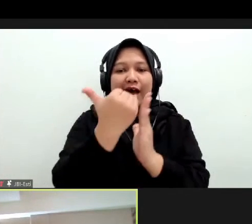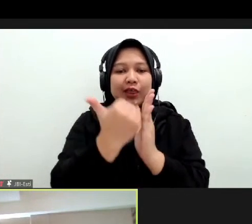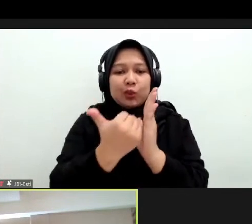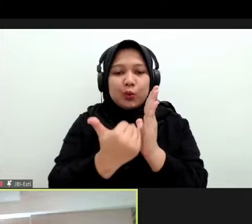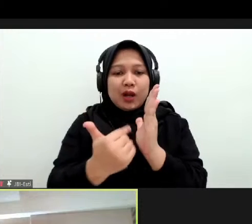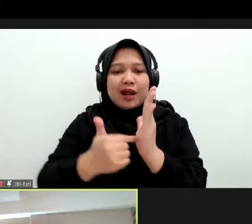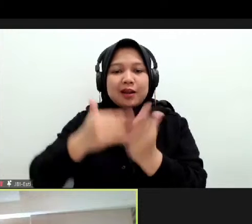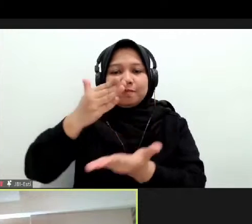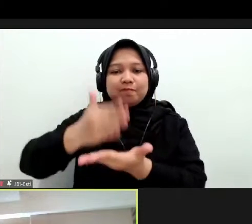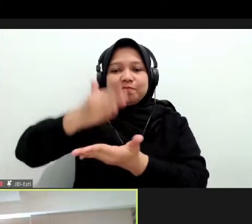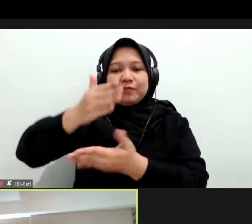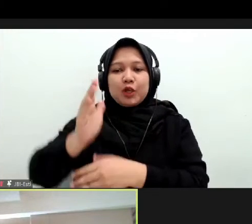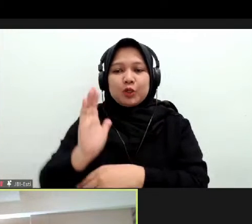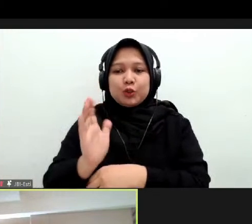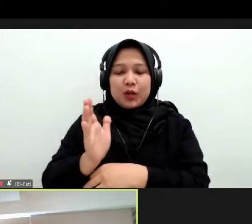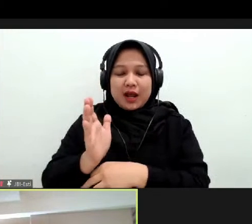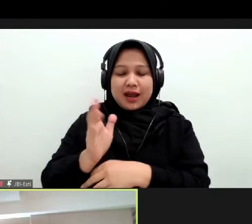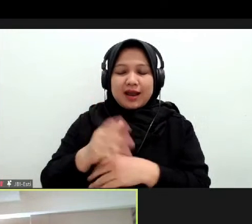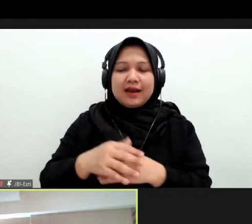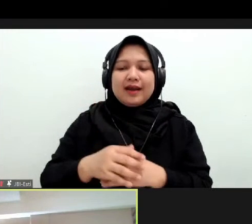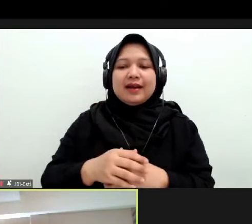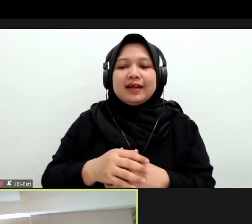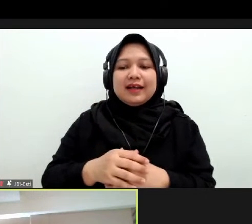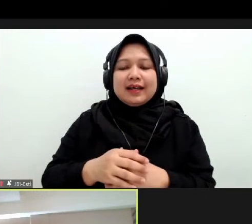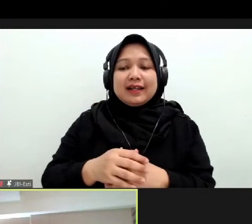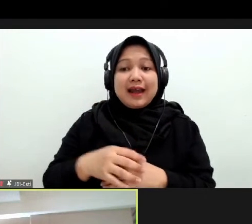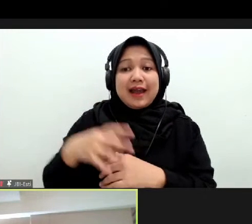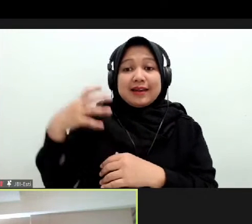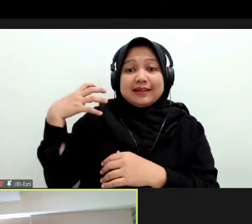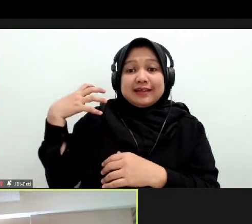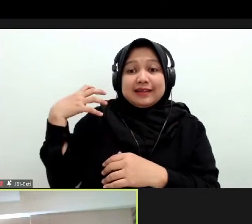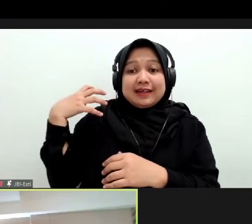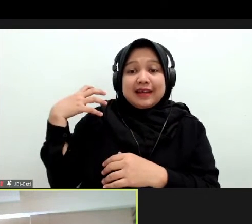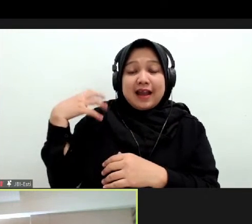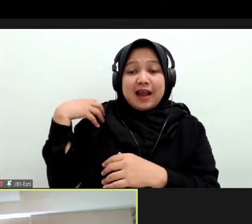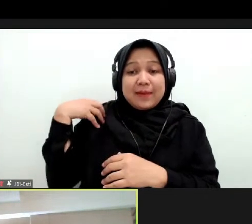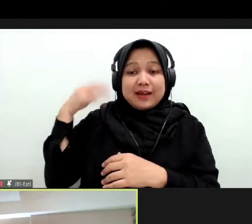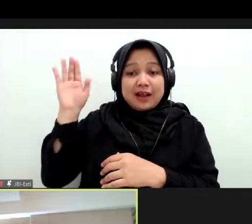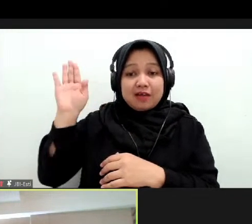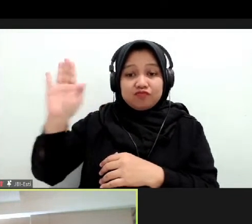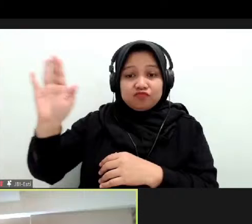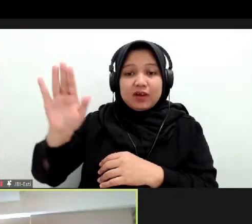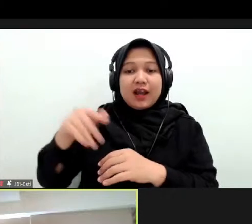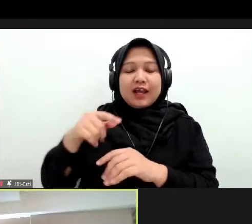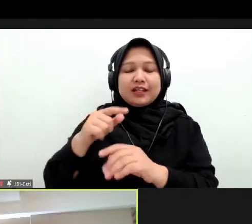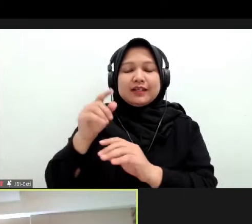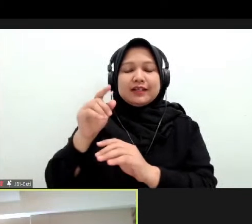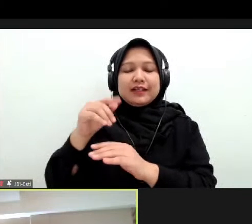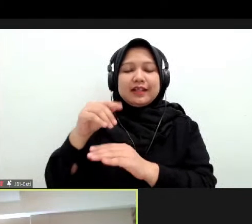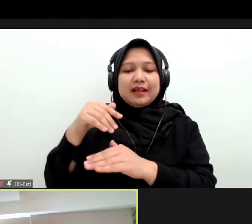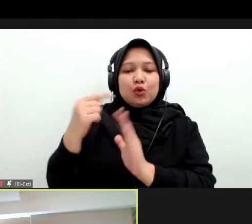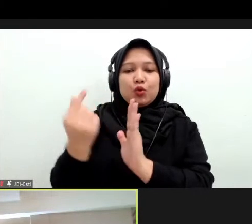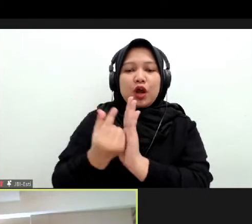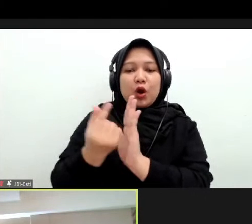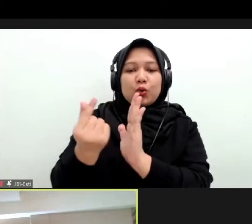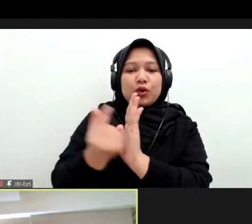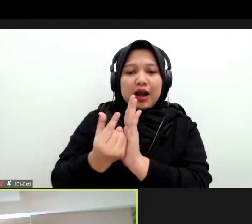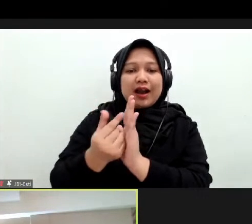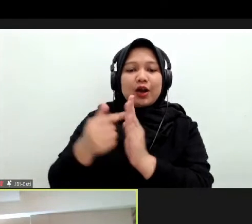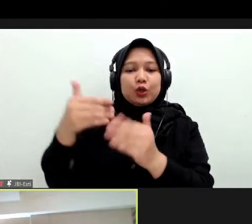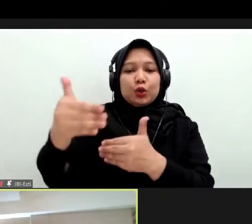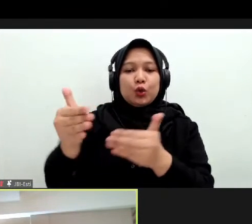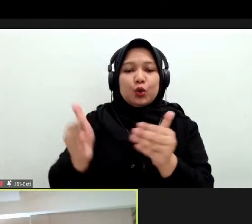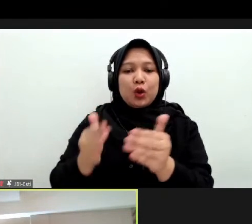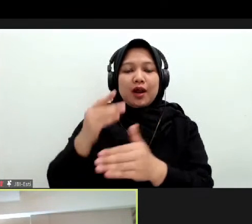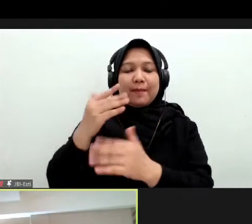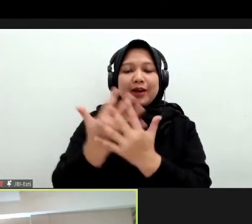the shrinking of public space. But we do have hope. Indeed, as Mas Hanung also highlights some positive development throughout a global